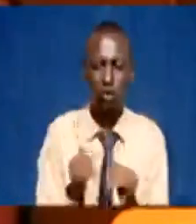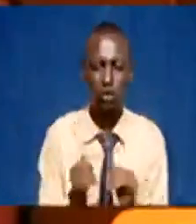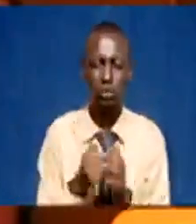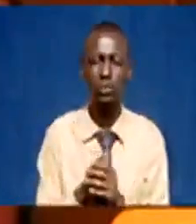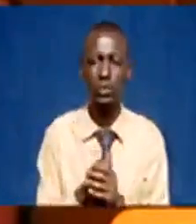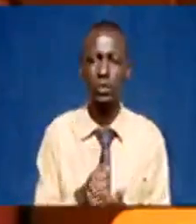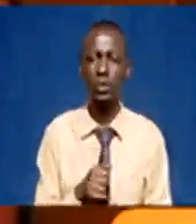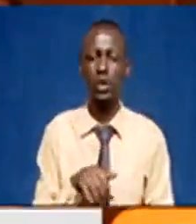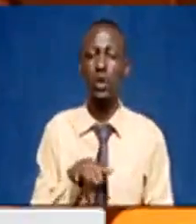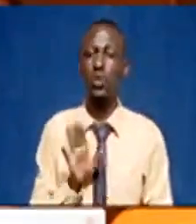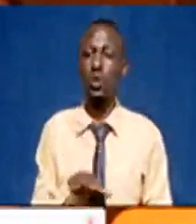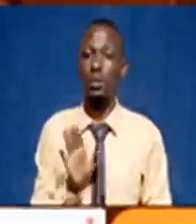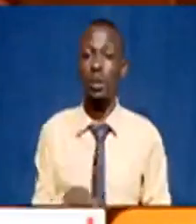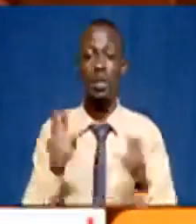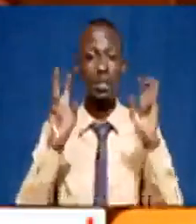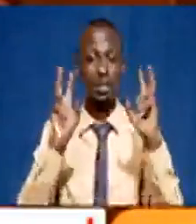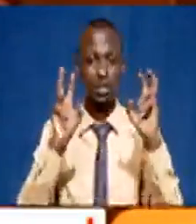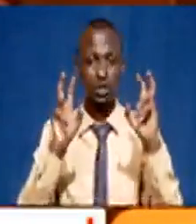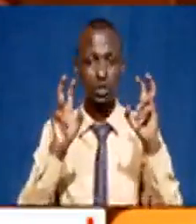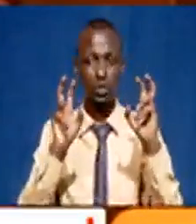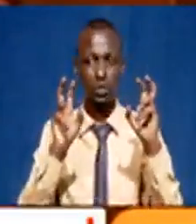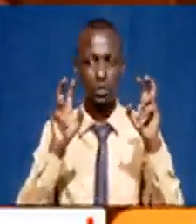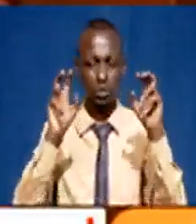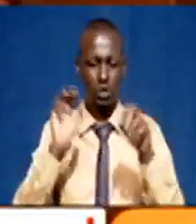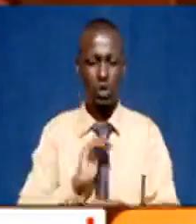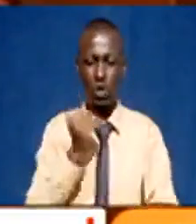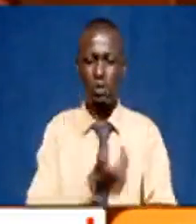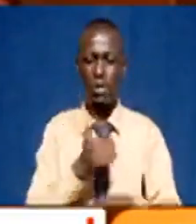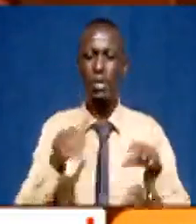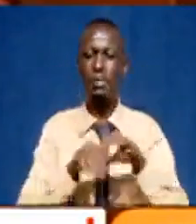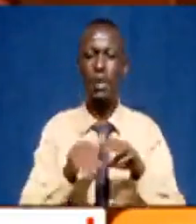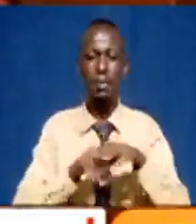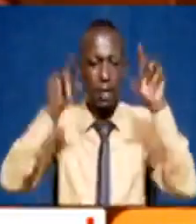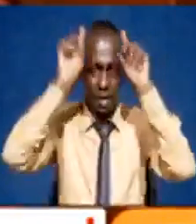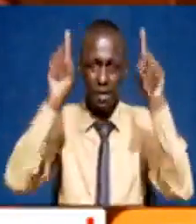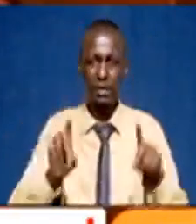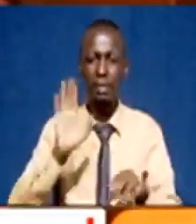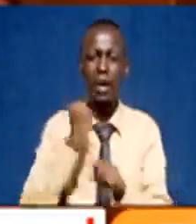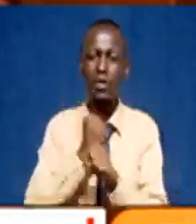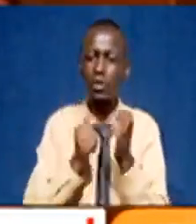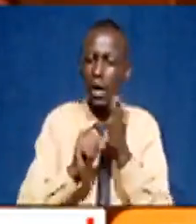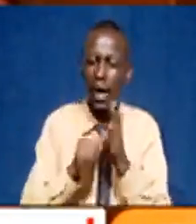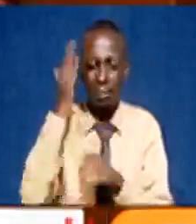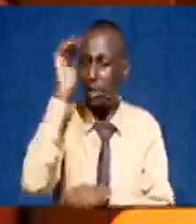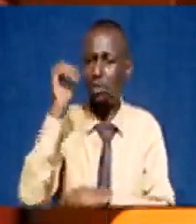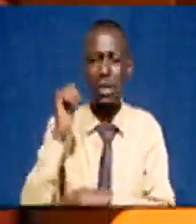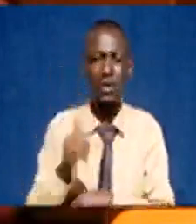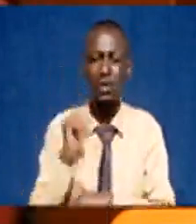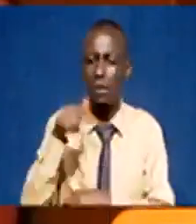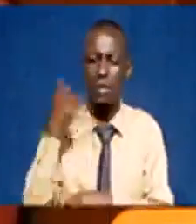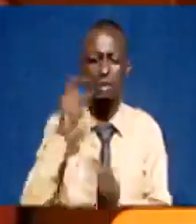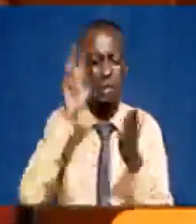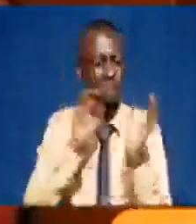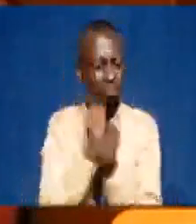women, they have chosen these committee members who maybe might have worked very hard. I don't know. Because for me, I cannot read